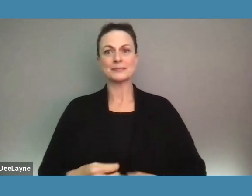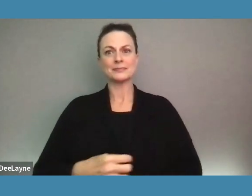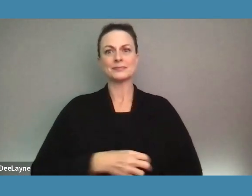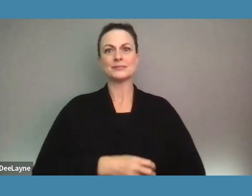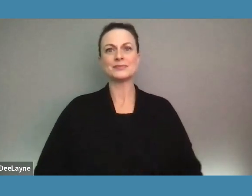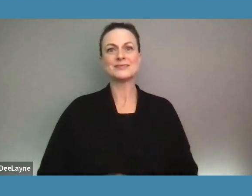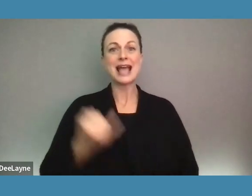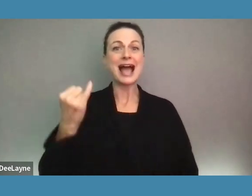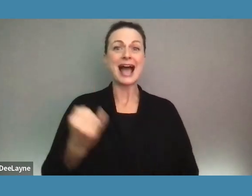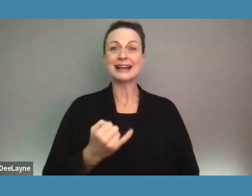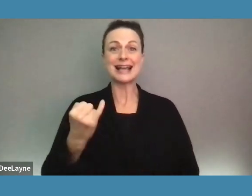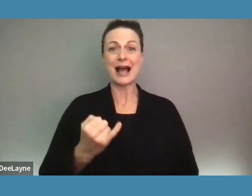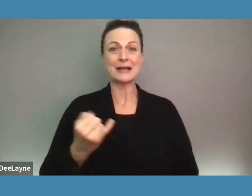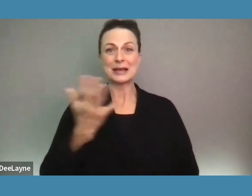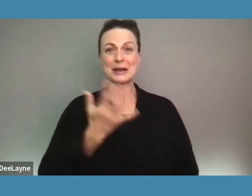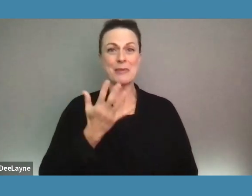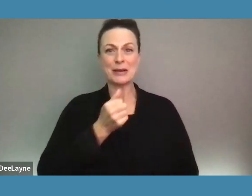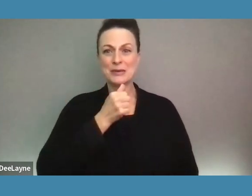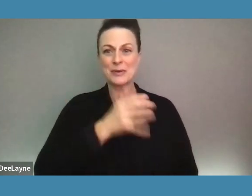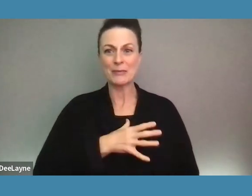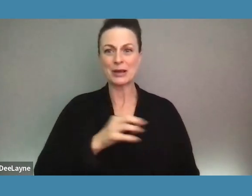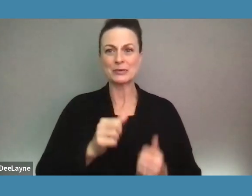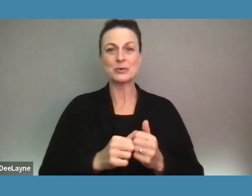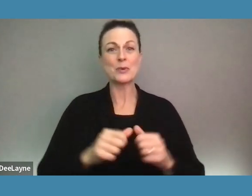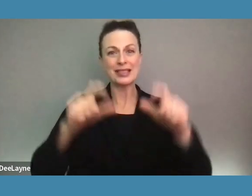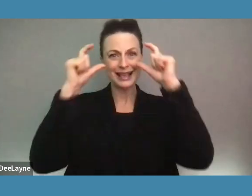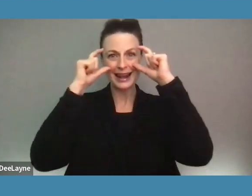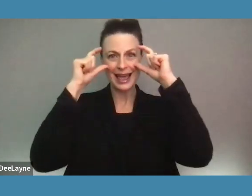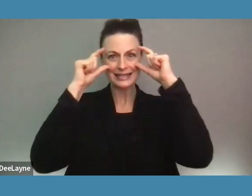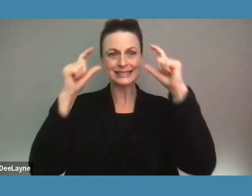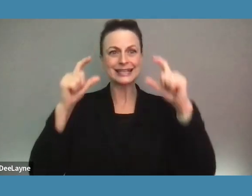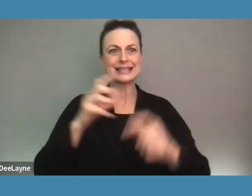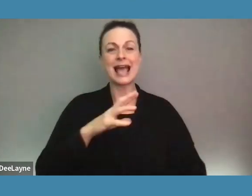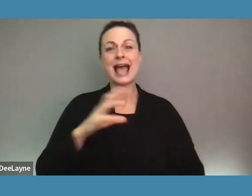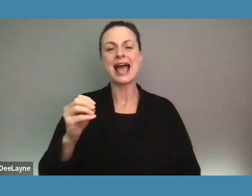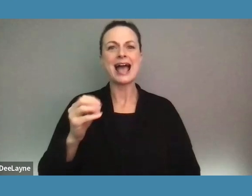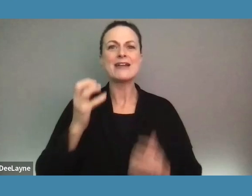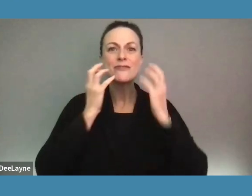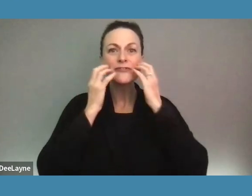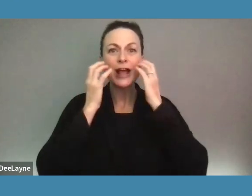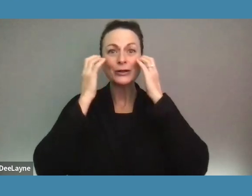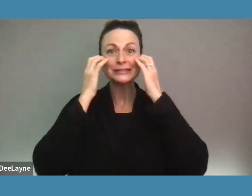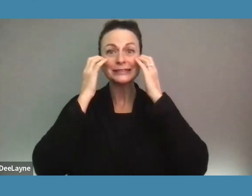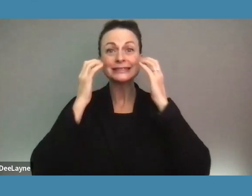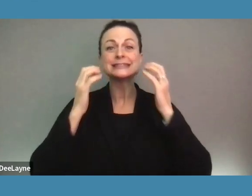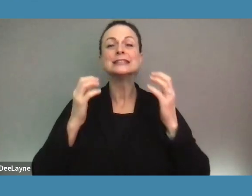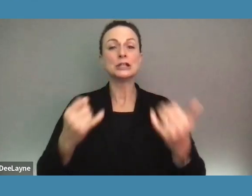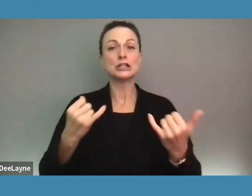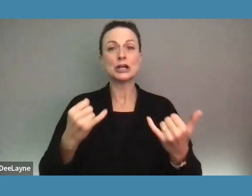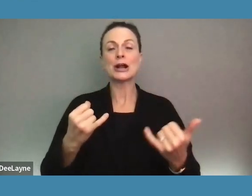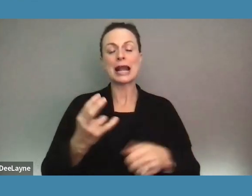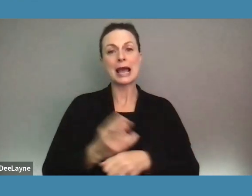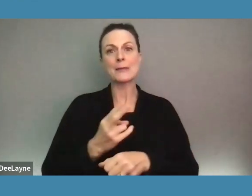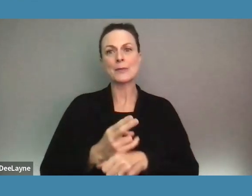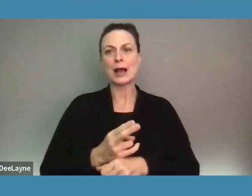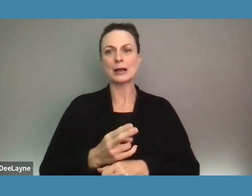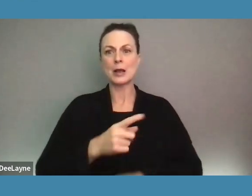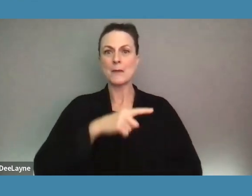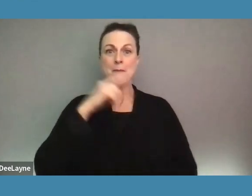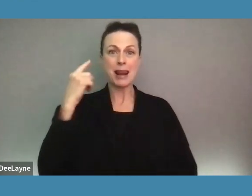Italian appearing woman with glasses and freckles, and currently I am wearing a